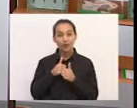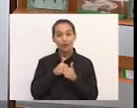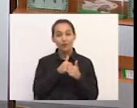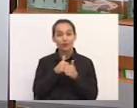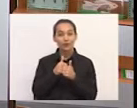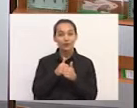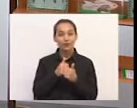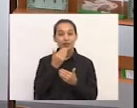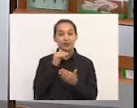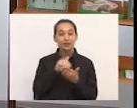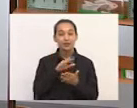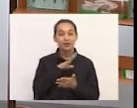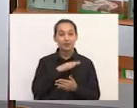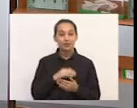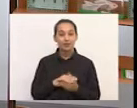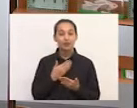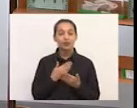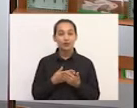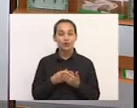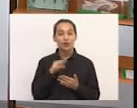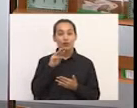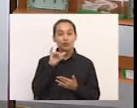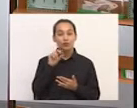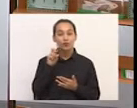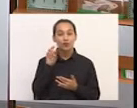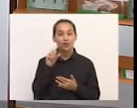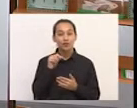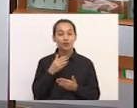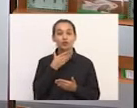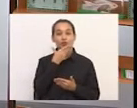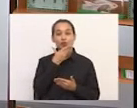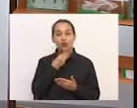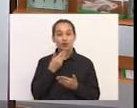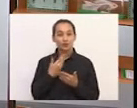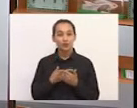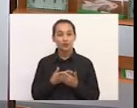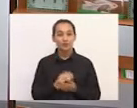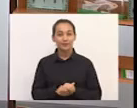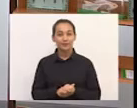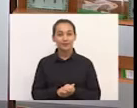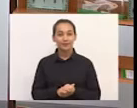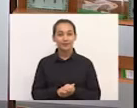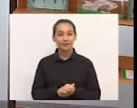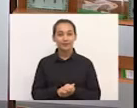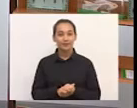edi. Mana sizga mubolag'aning juda chiroyli namunasi.